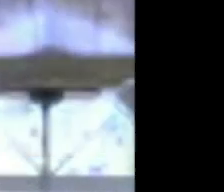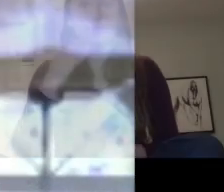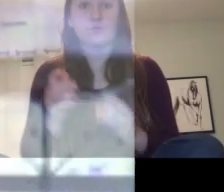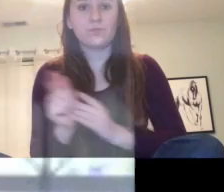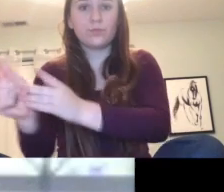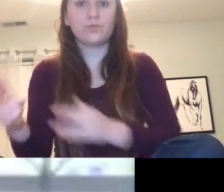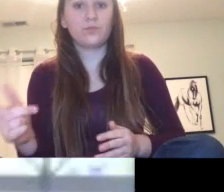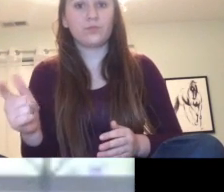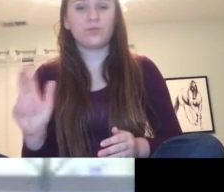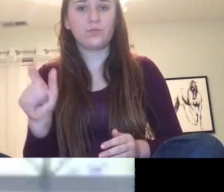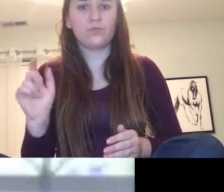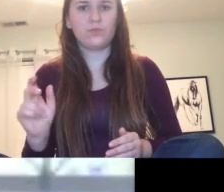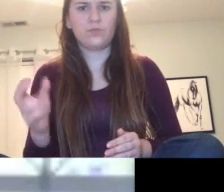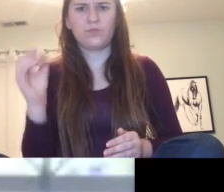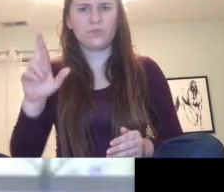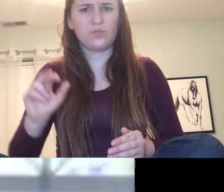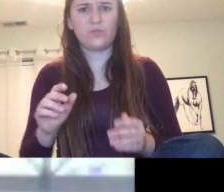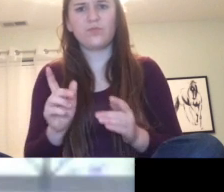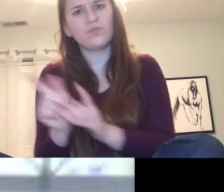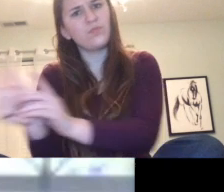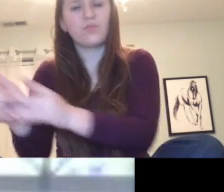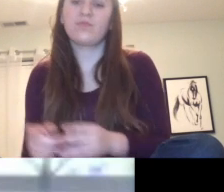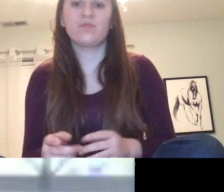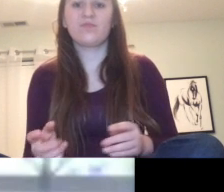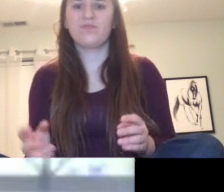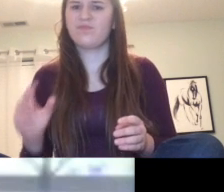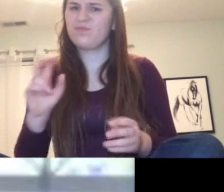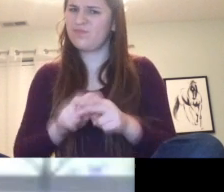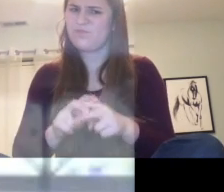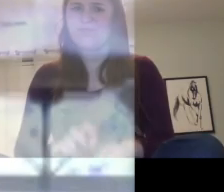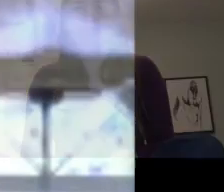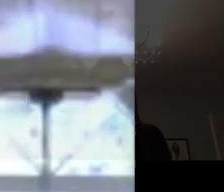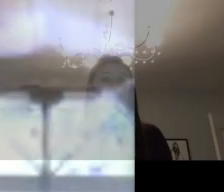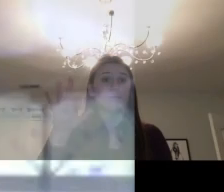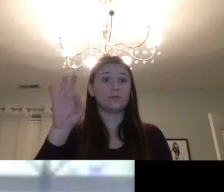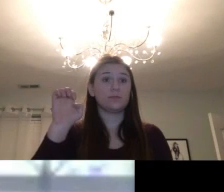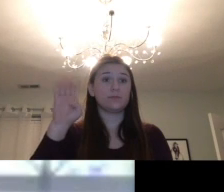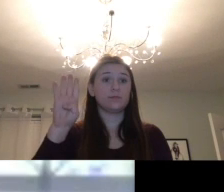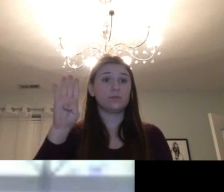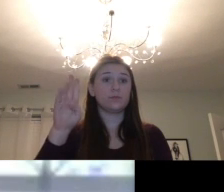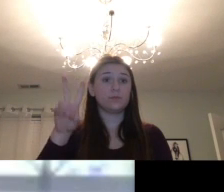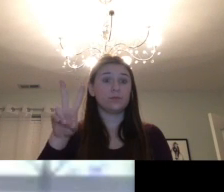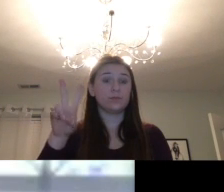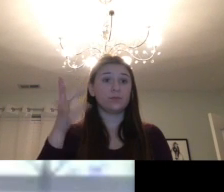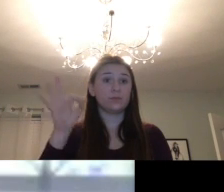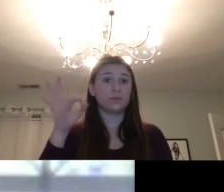For the well-trained lead dog, it's sort of like trying to drive your car without a steering wheel.